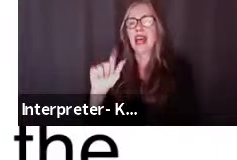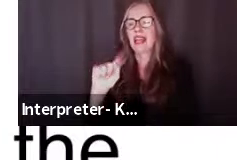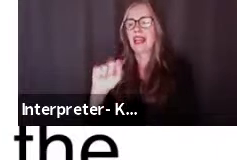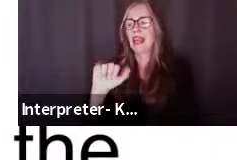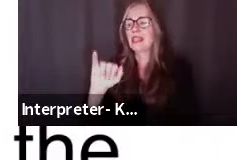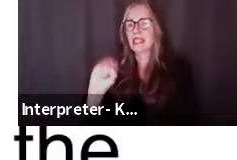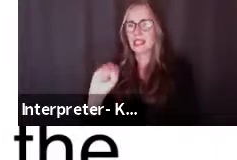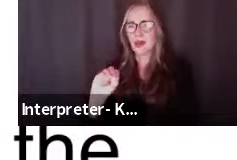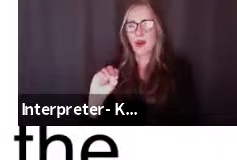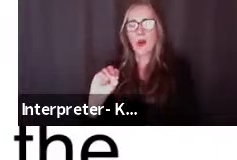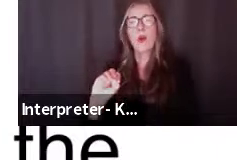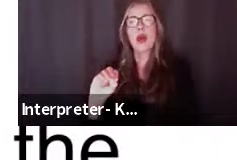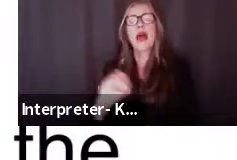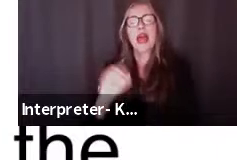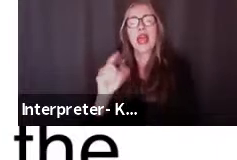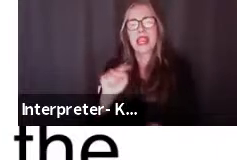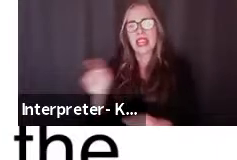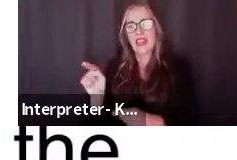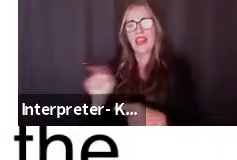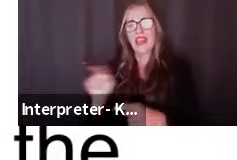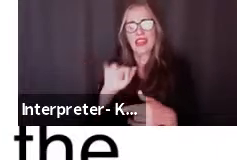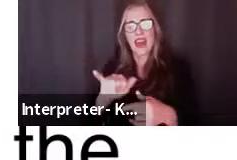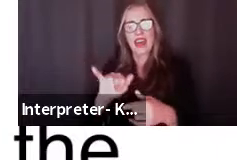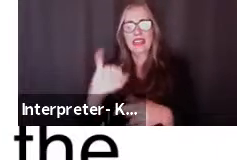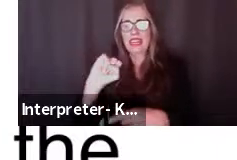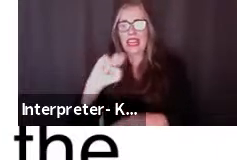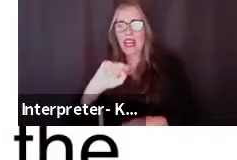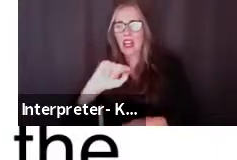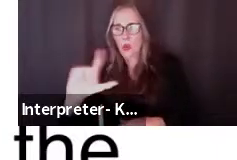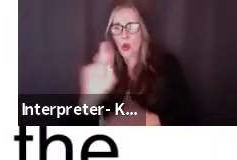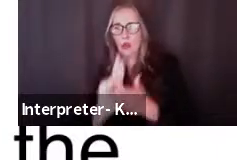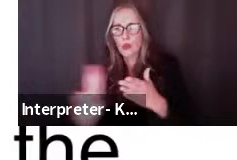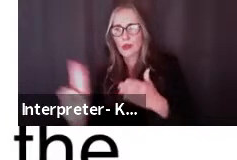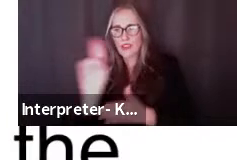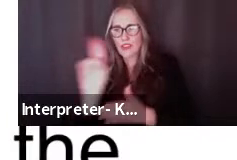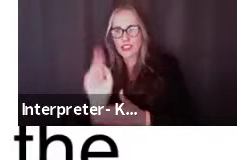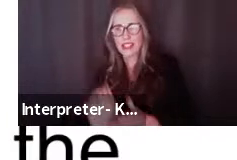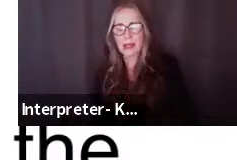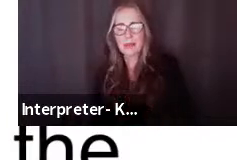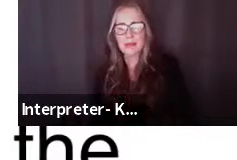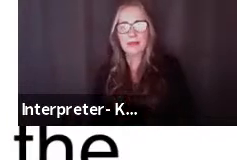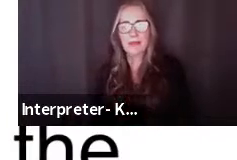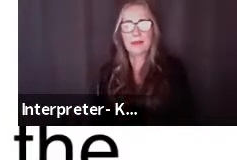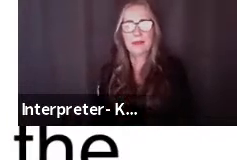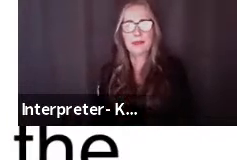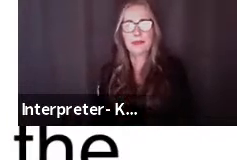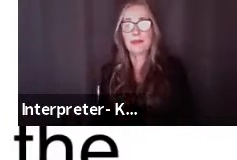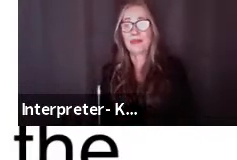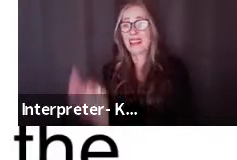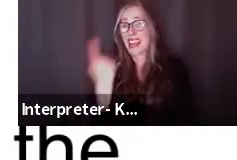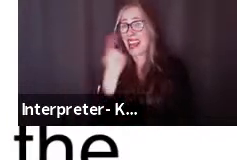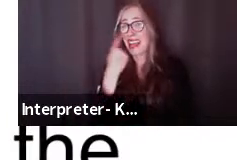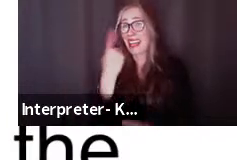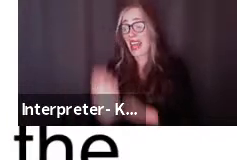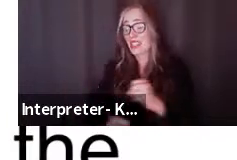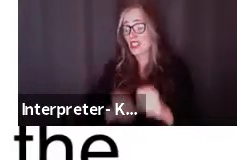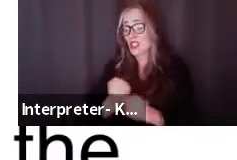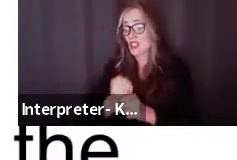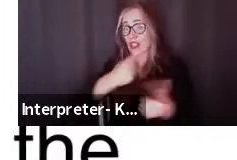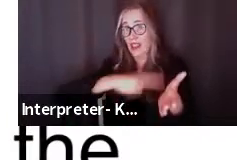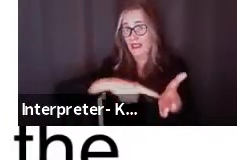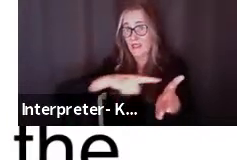urbana i've spent uh several of the last years researching the history